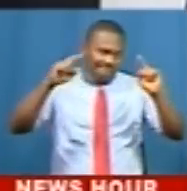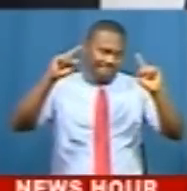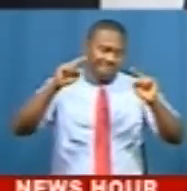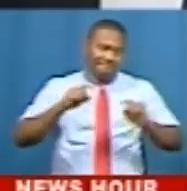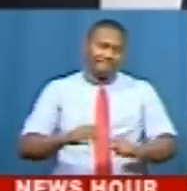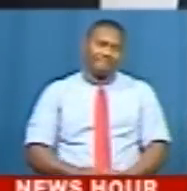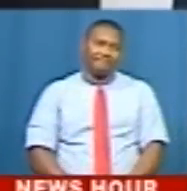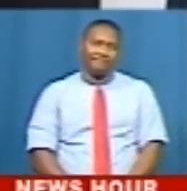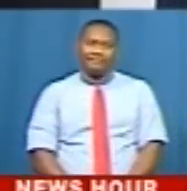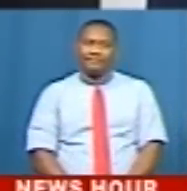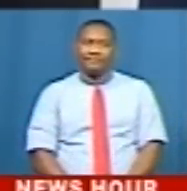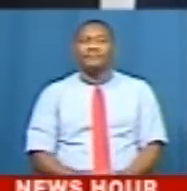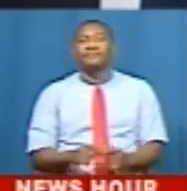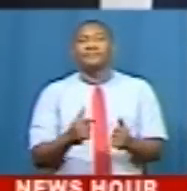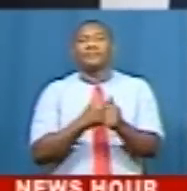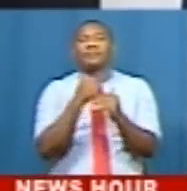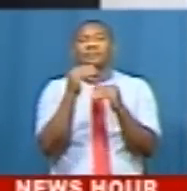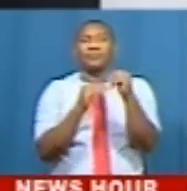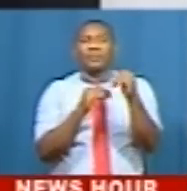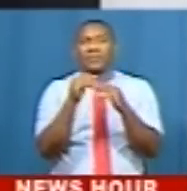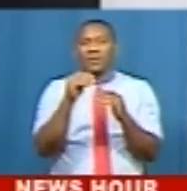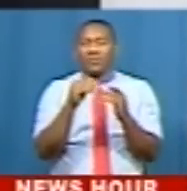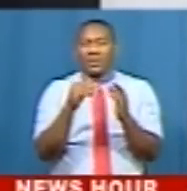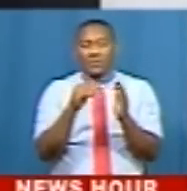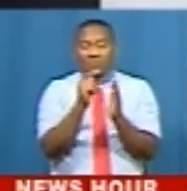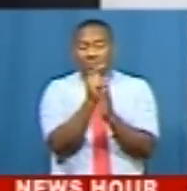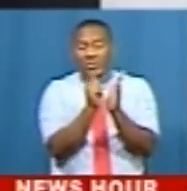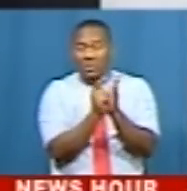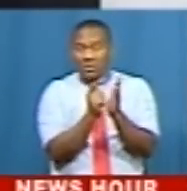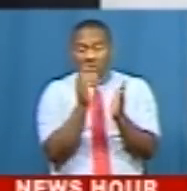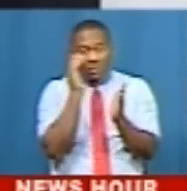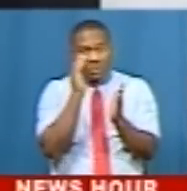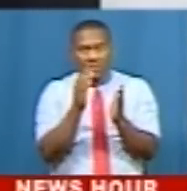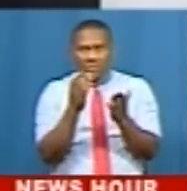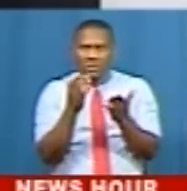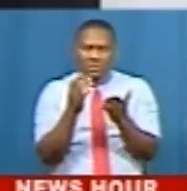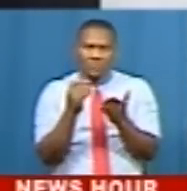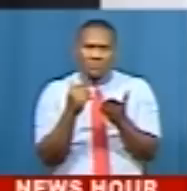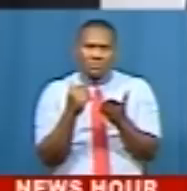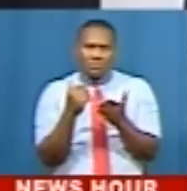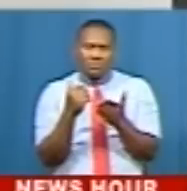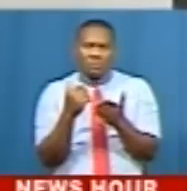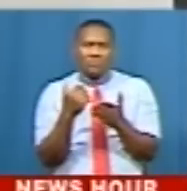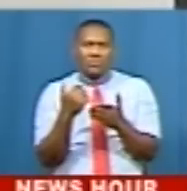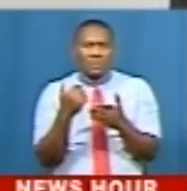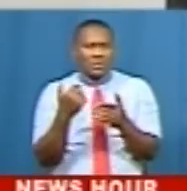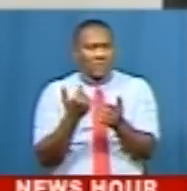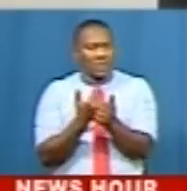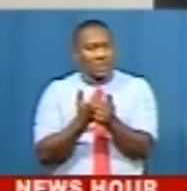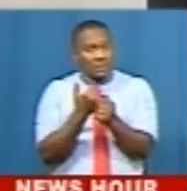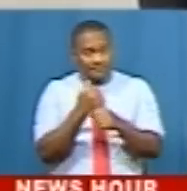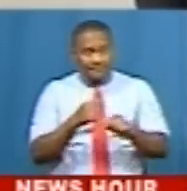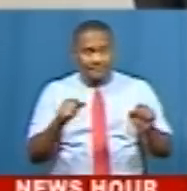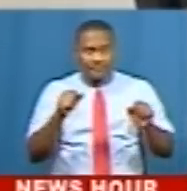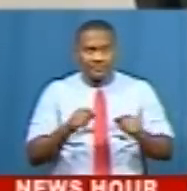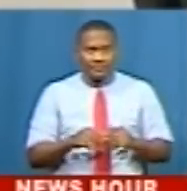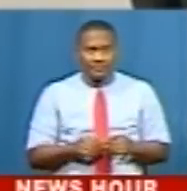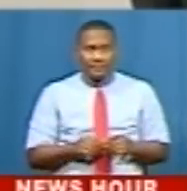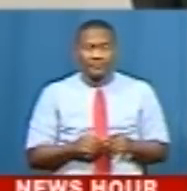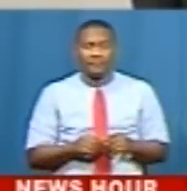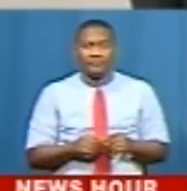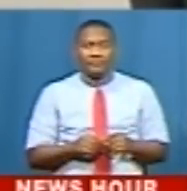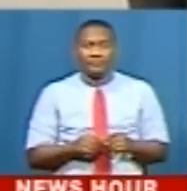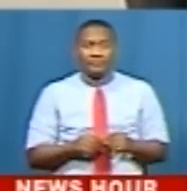money. The Ghana Building Code will make Ghana safer, and safety is very important. According to the Ghana Standard